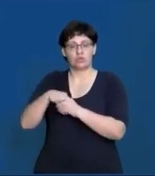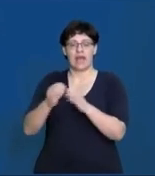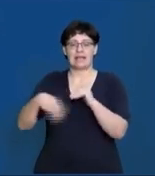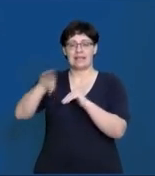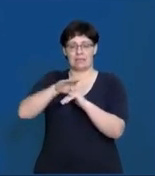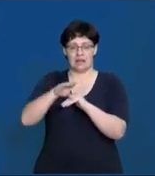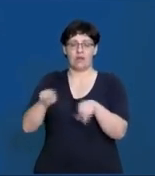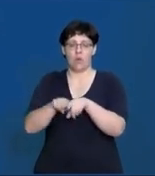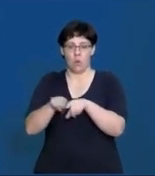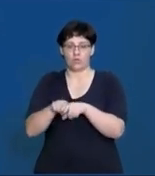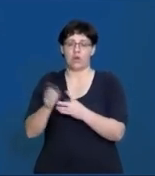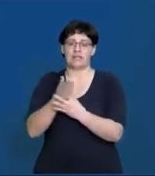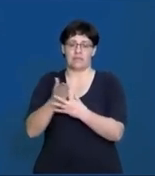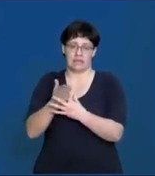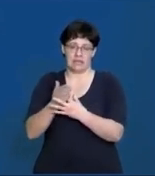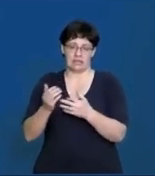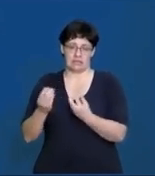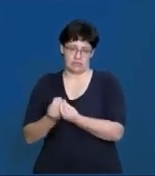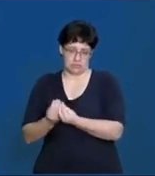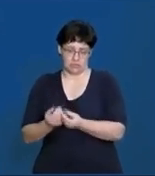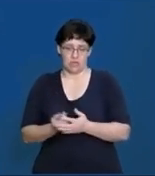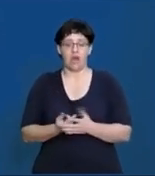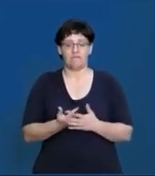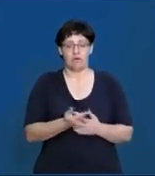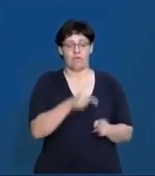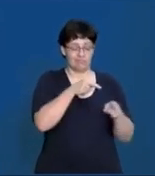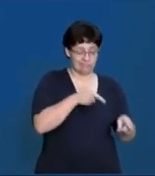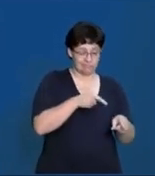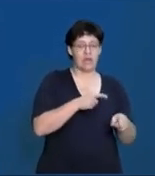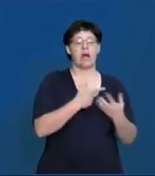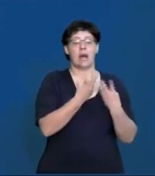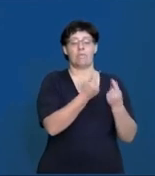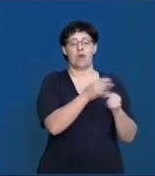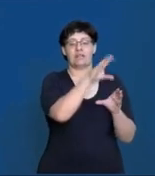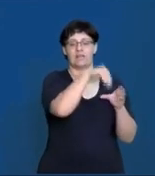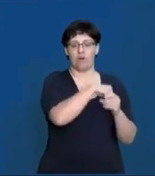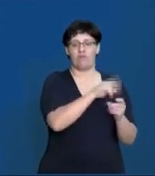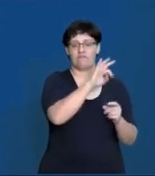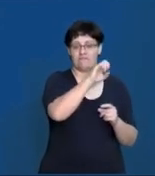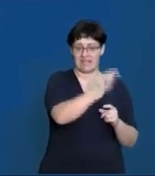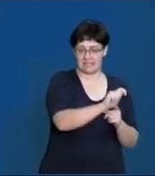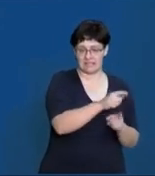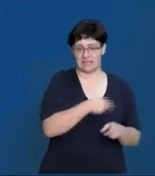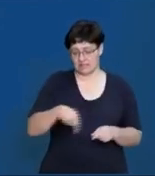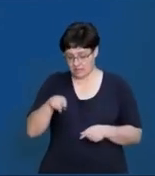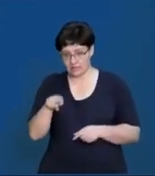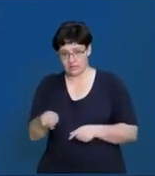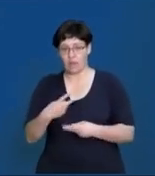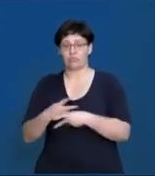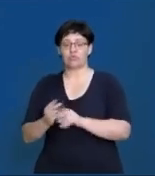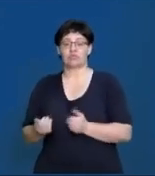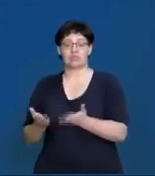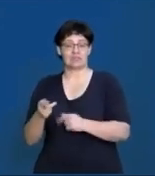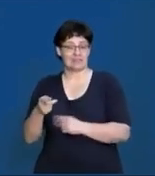index, and producer price index includes capital and intermediate goods there. For consumer price index,